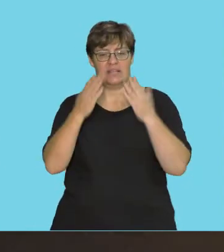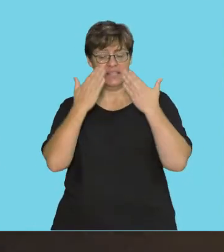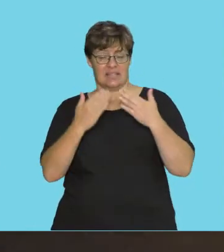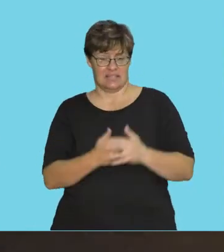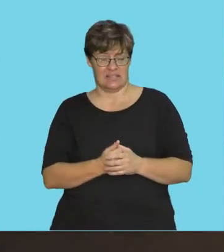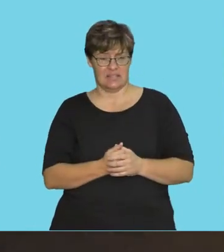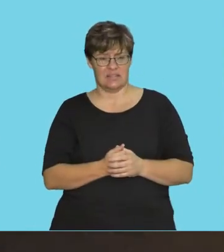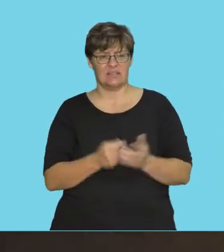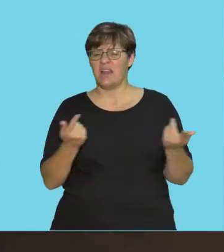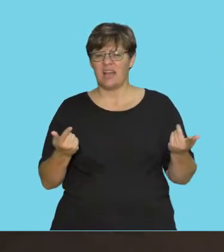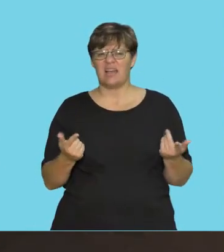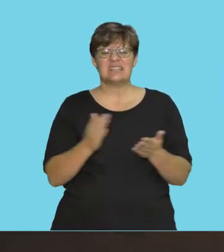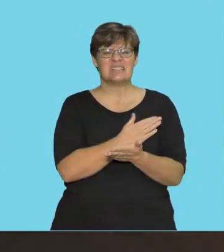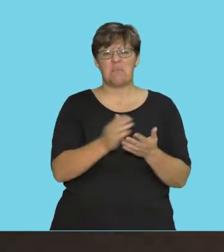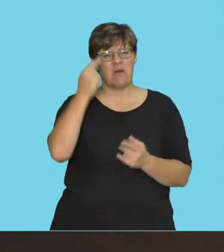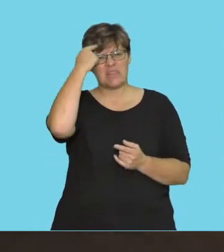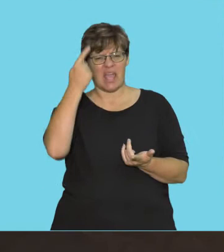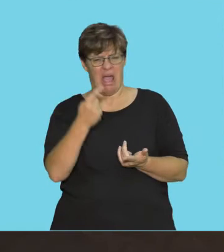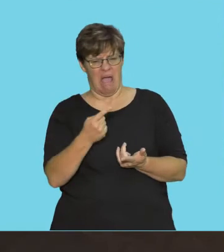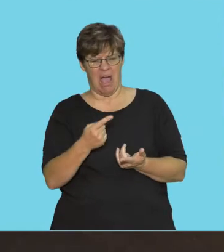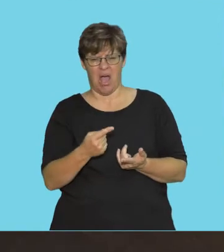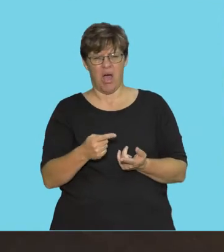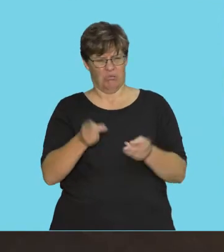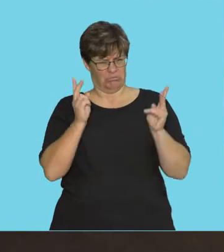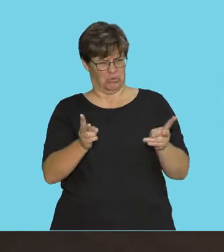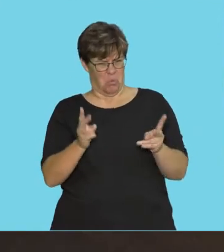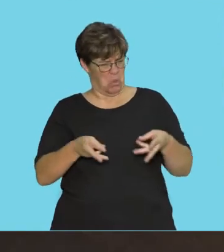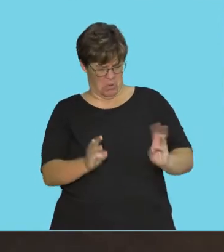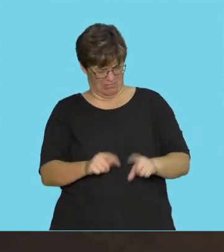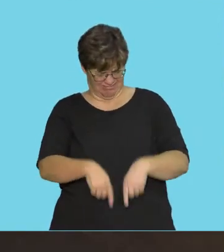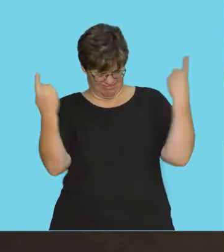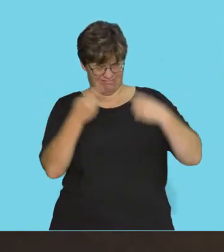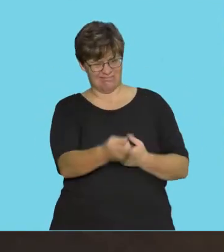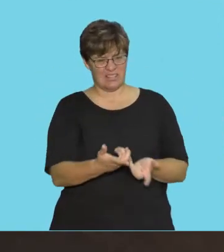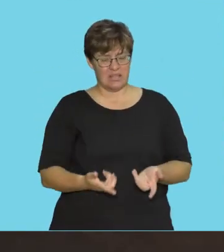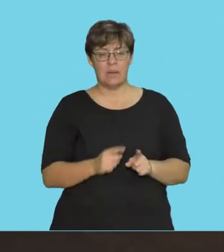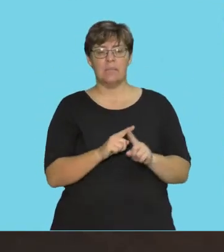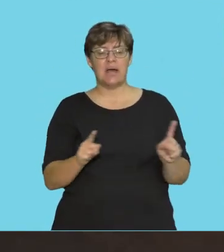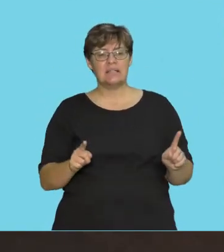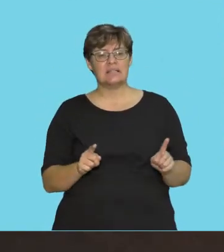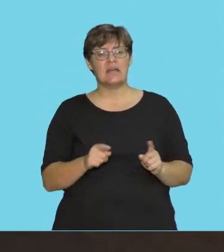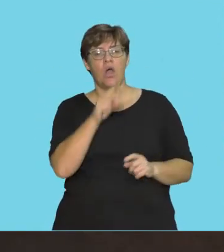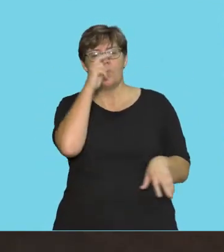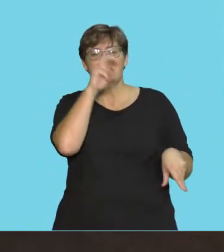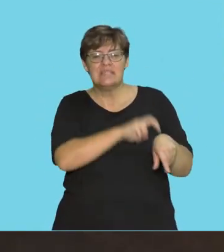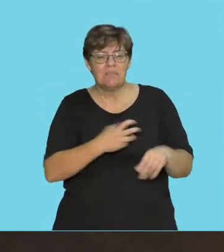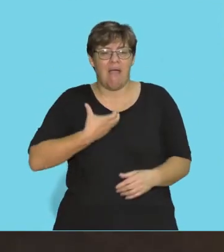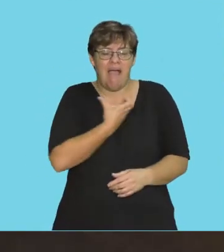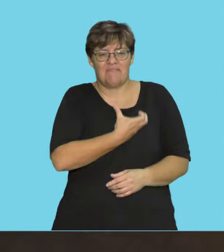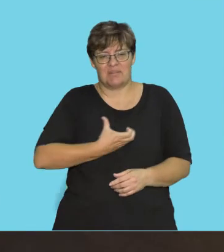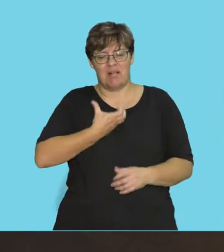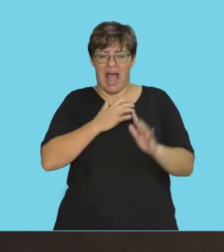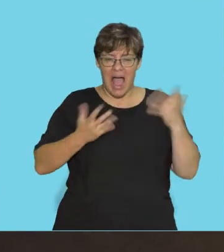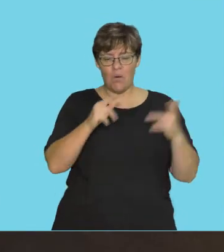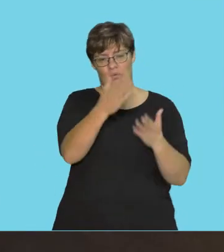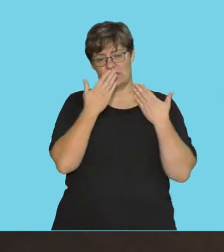study. These are kind of like, some people may think they're unconventional ways of studying, but I'm needing you to be comfortable